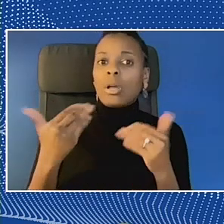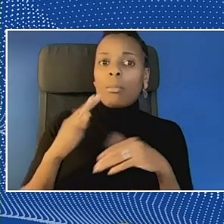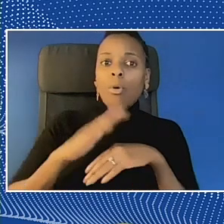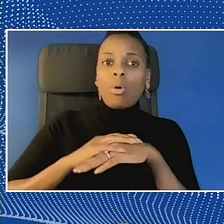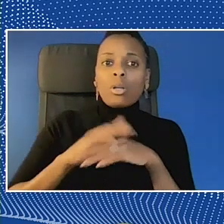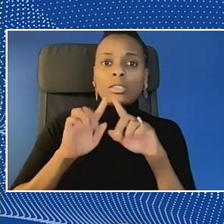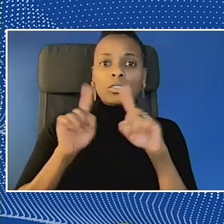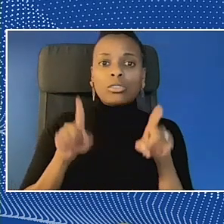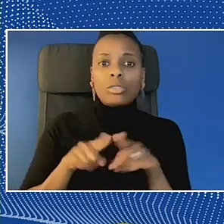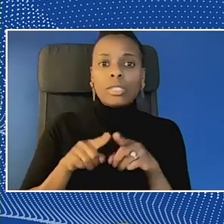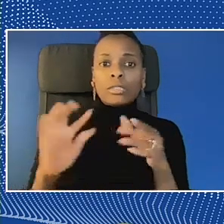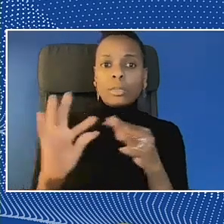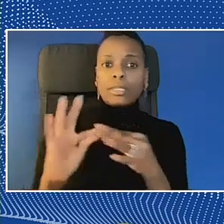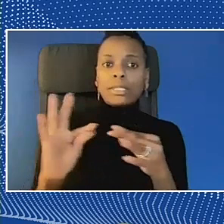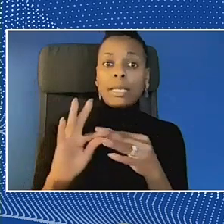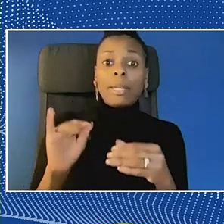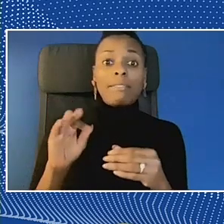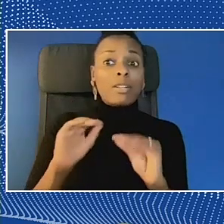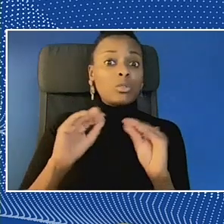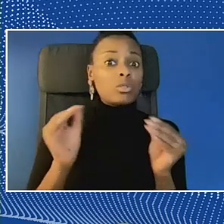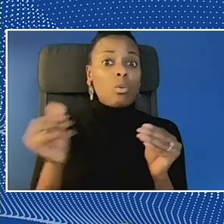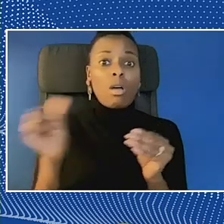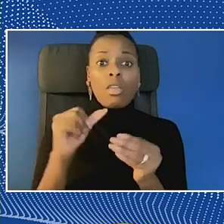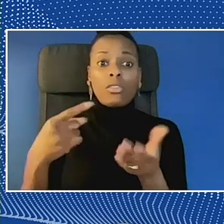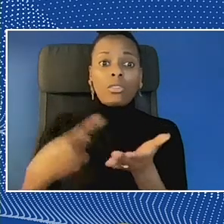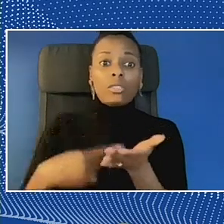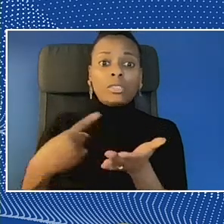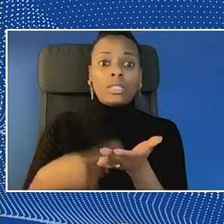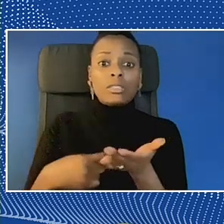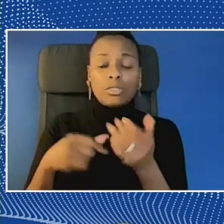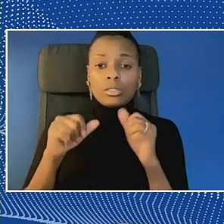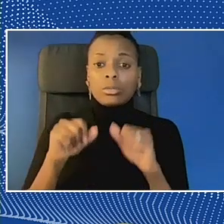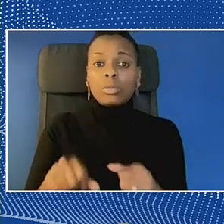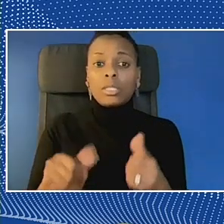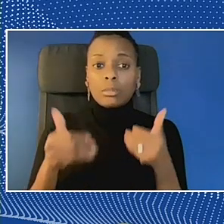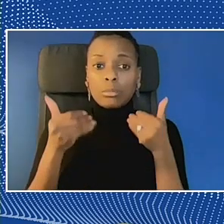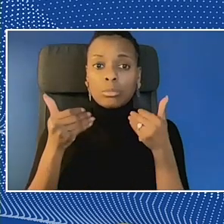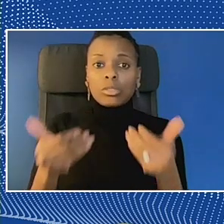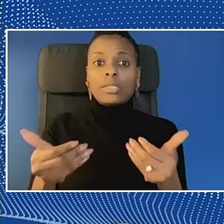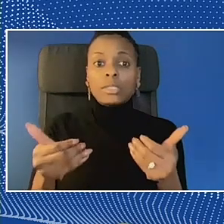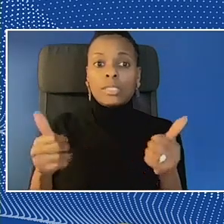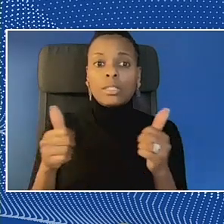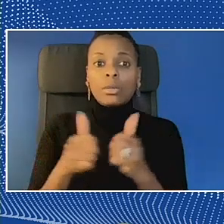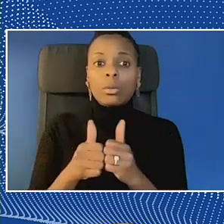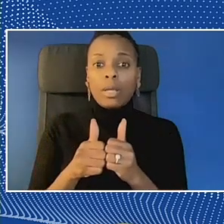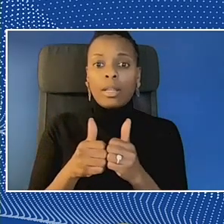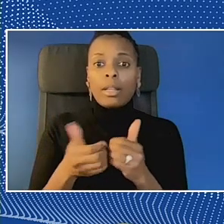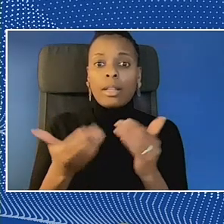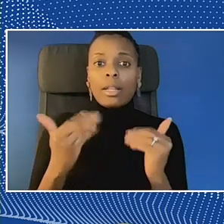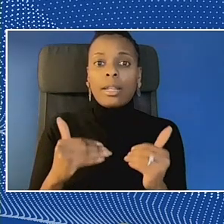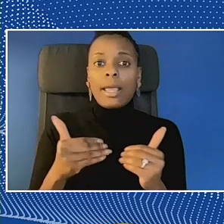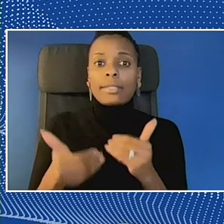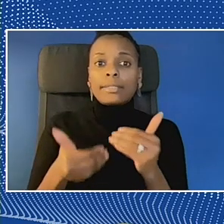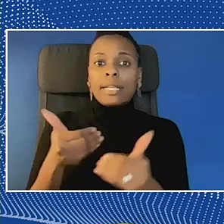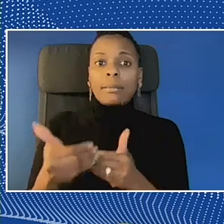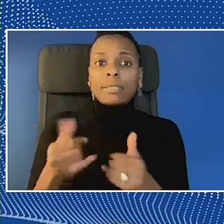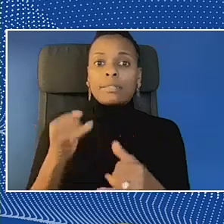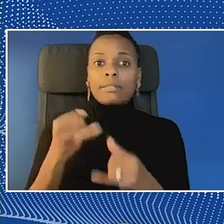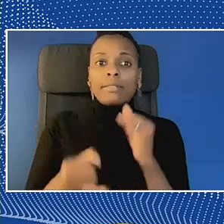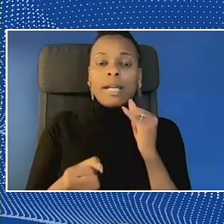after that, if there's no additional discussion, we can proceed through the next steps of final